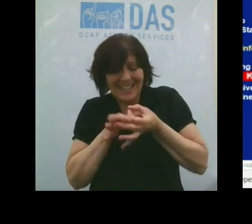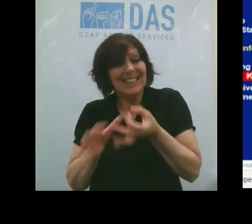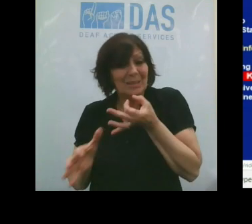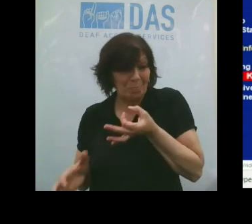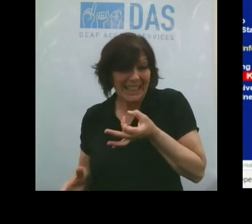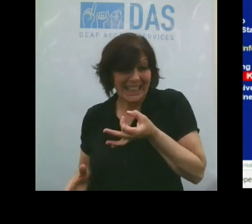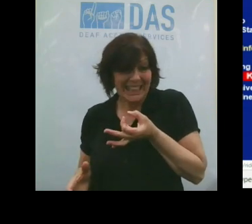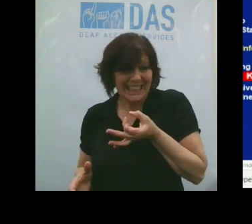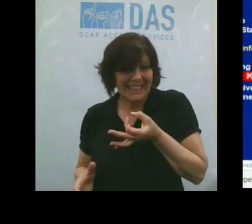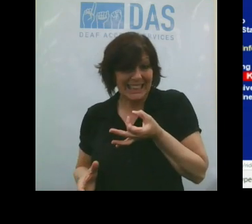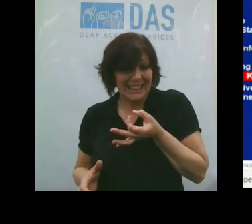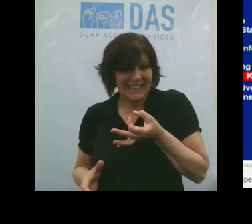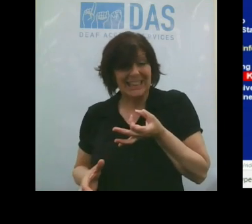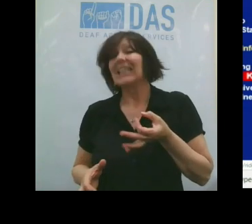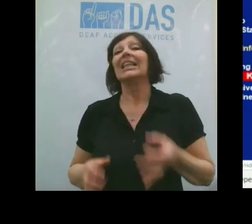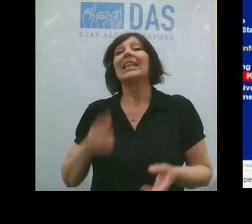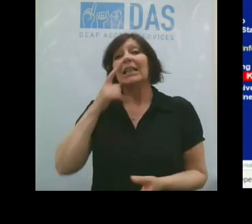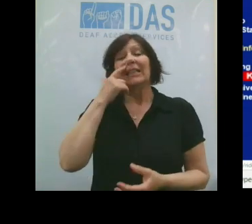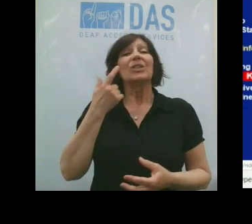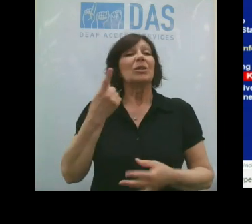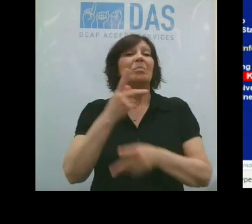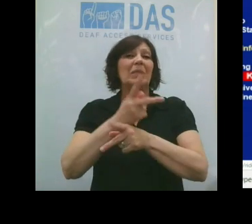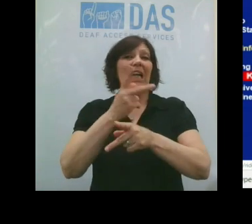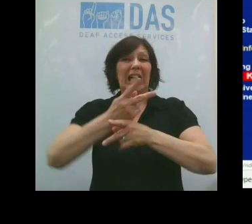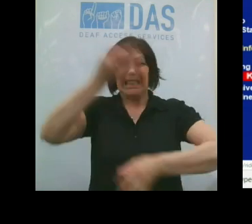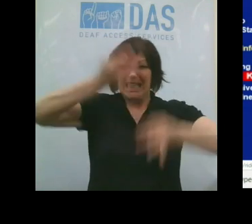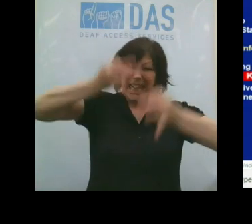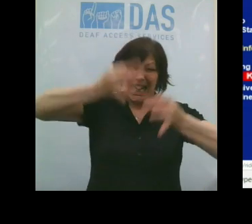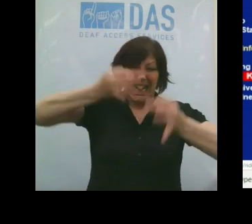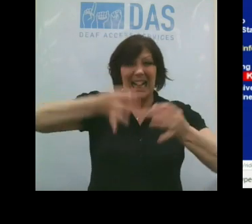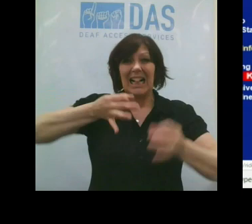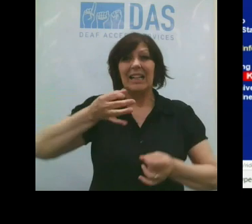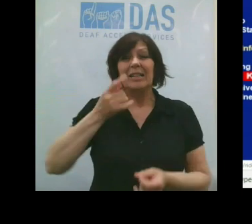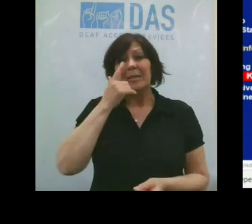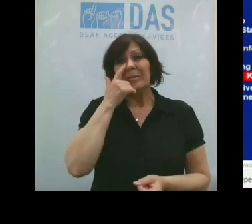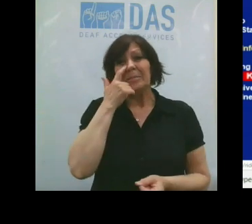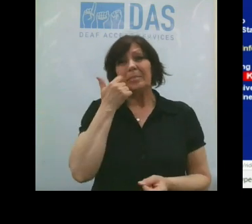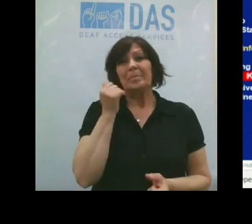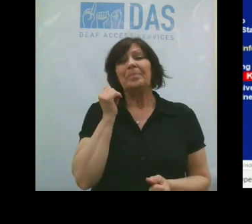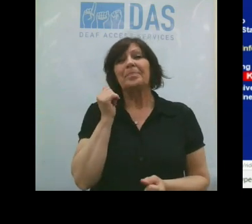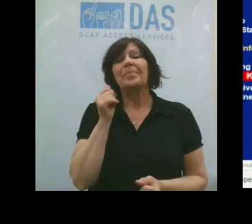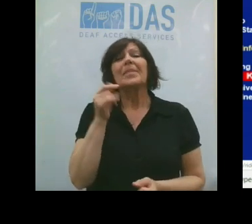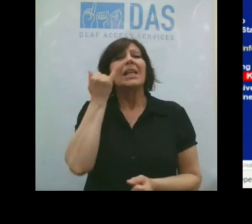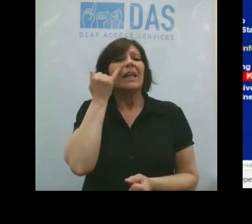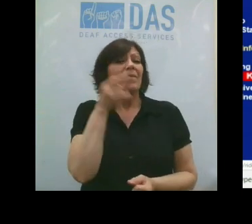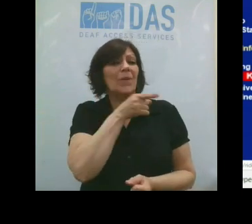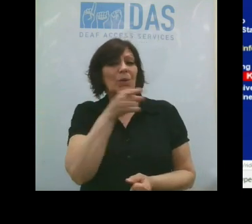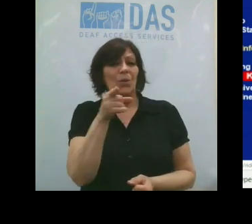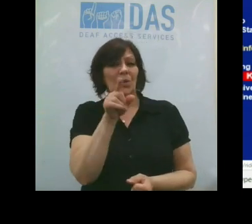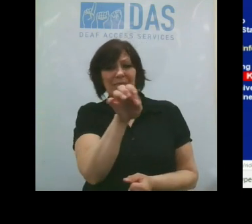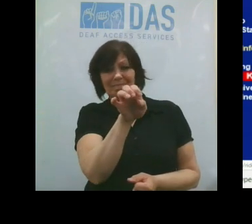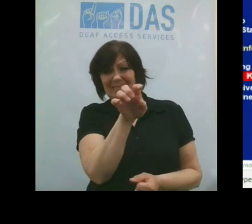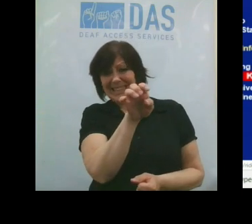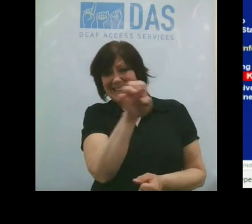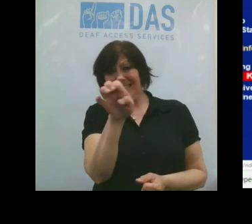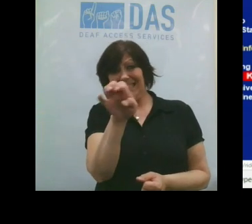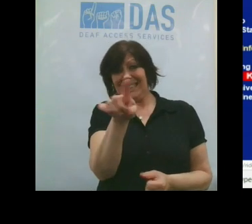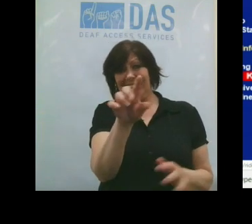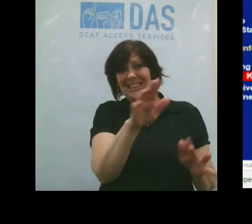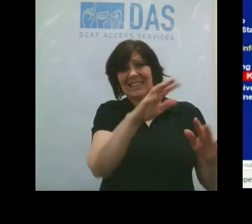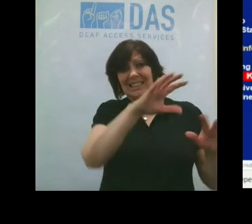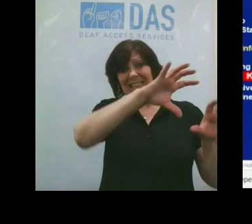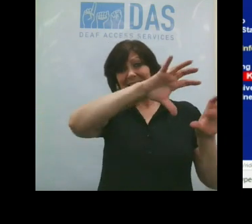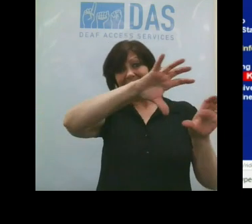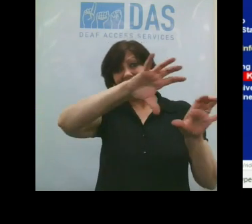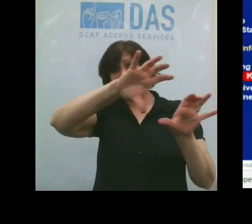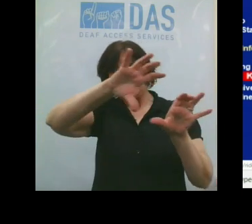while, associated with this band of storms, and you see another band of storms entering. So if you are to the east, and this is moving very